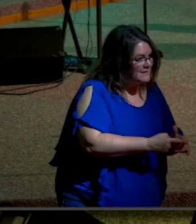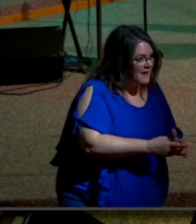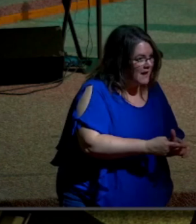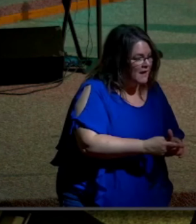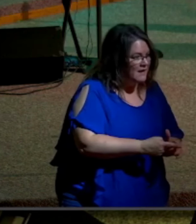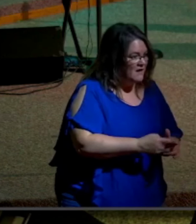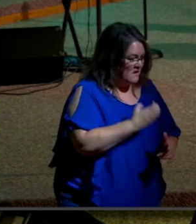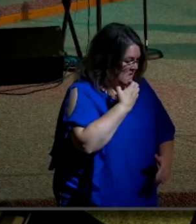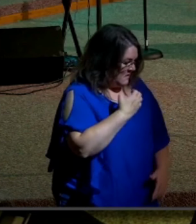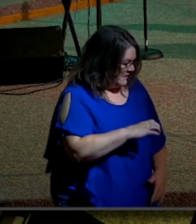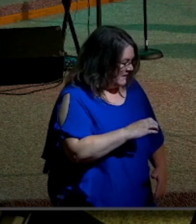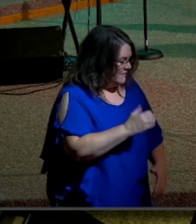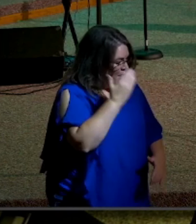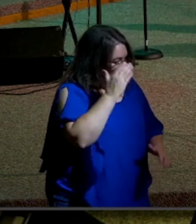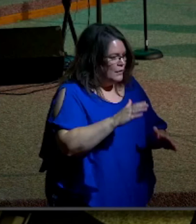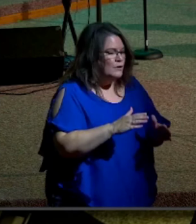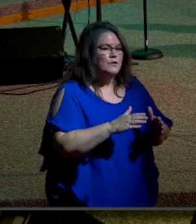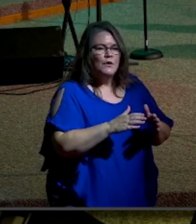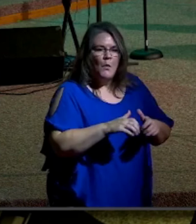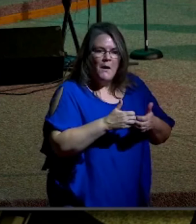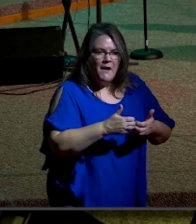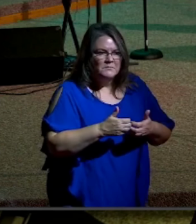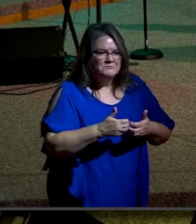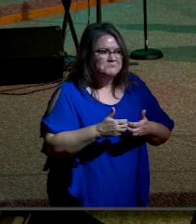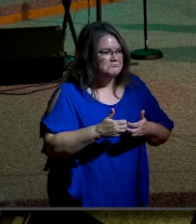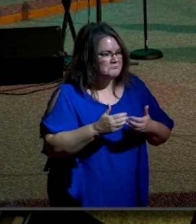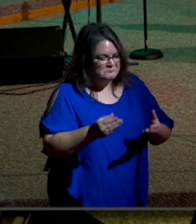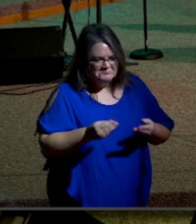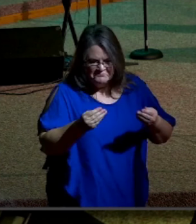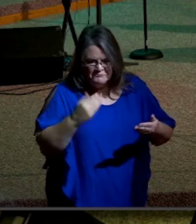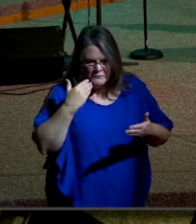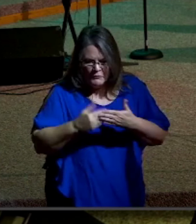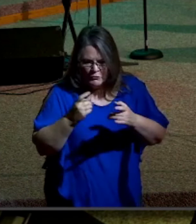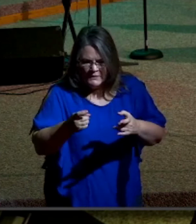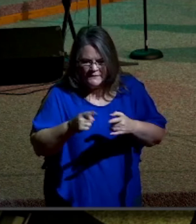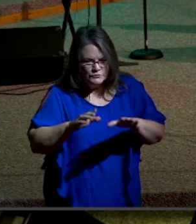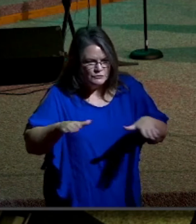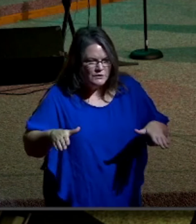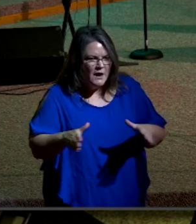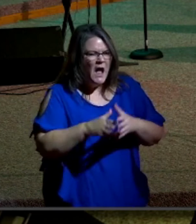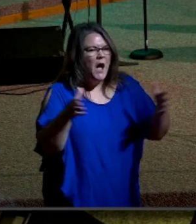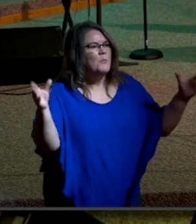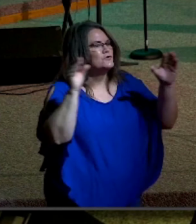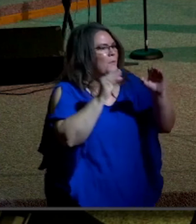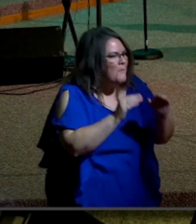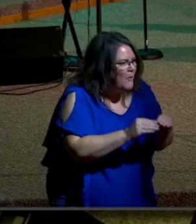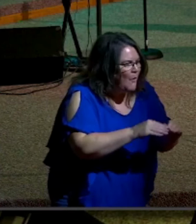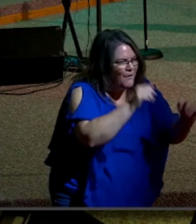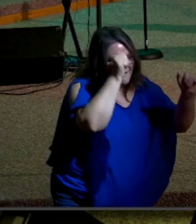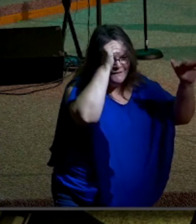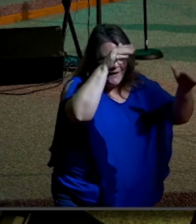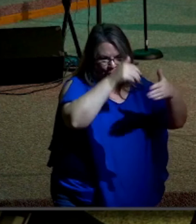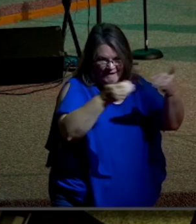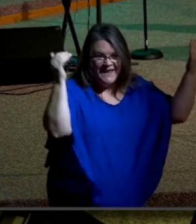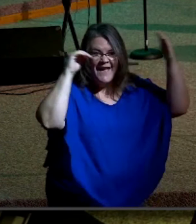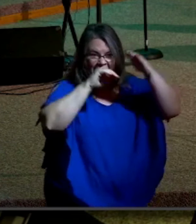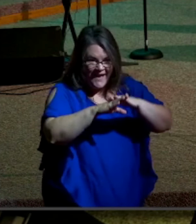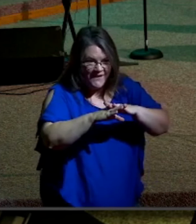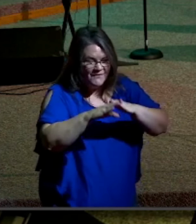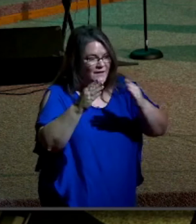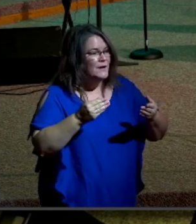know how to give good gifts to your children, how much more will your Father who is in heaven give good